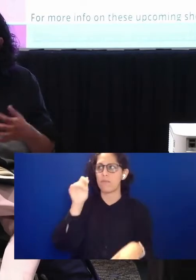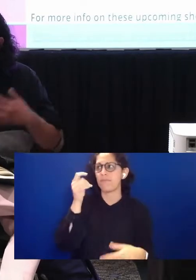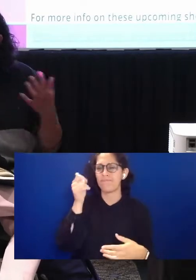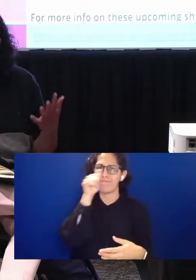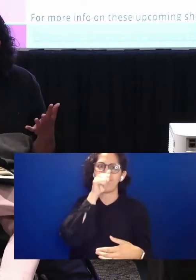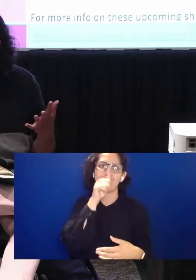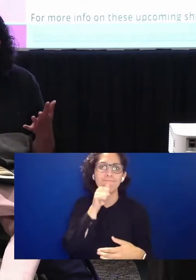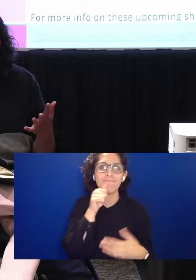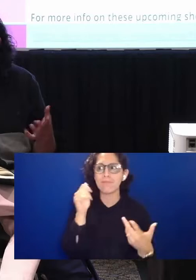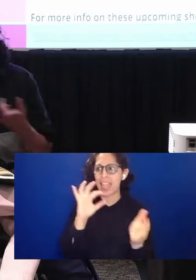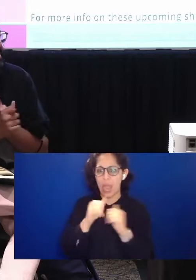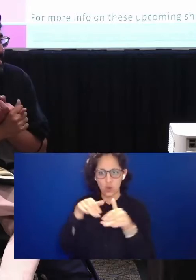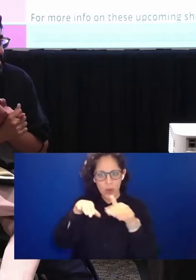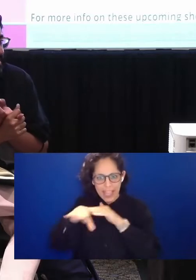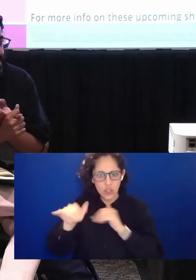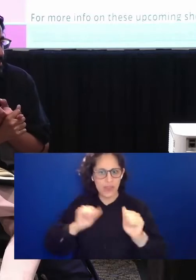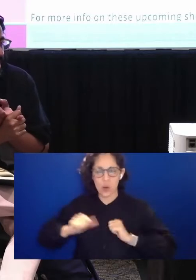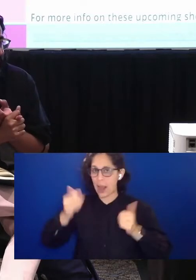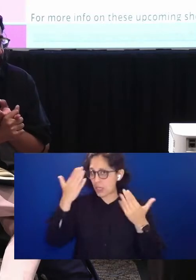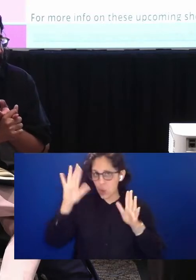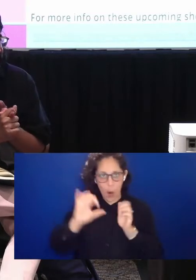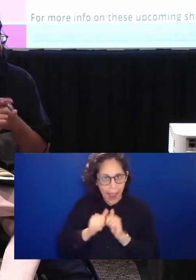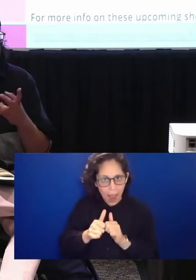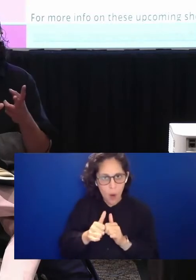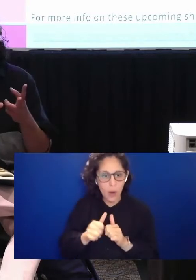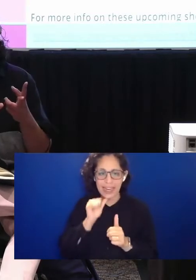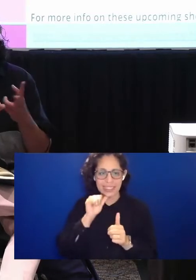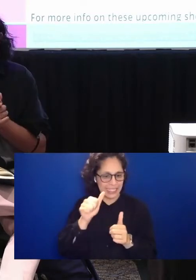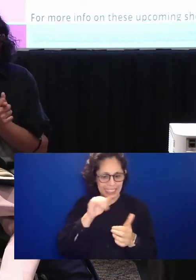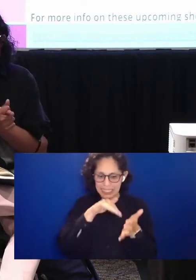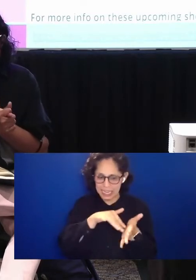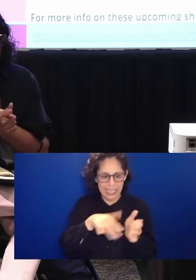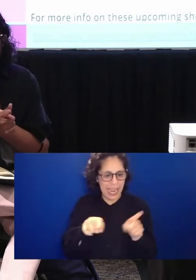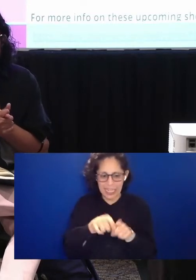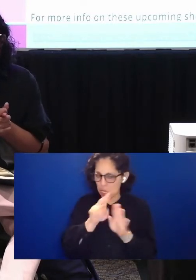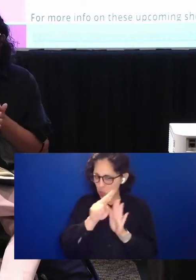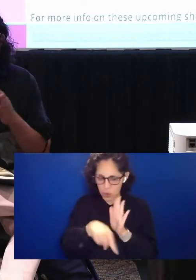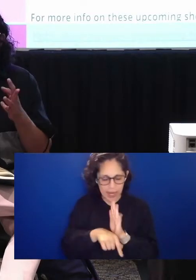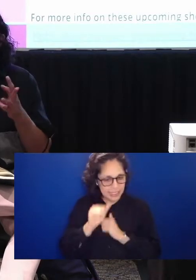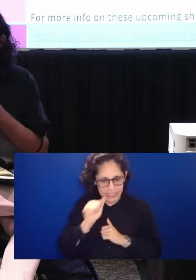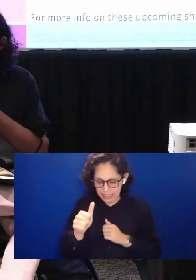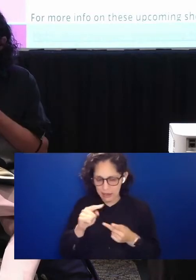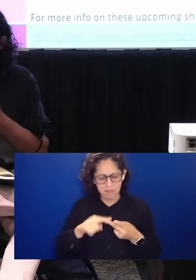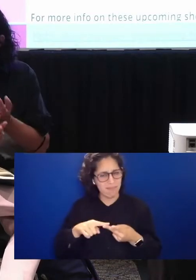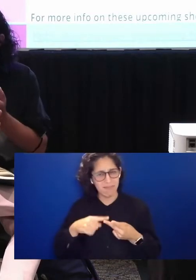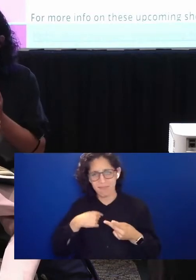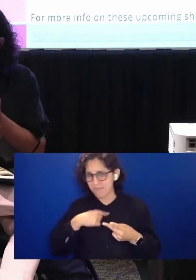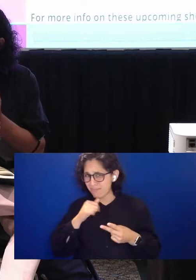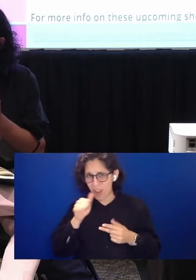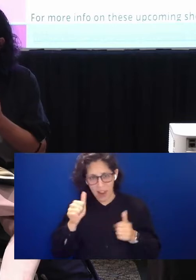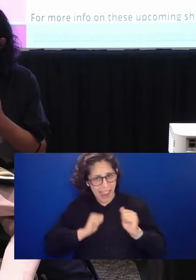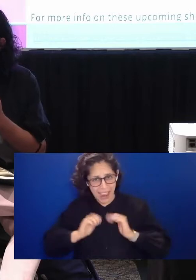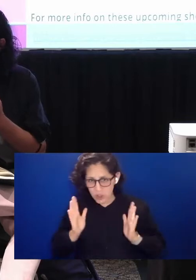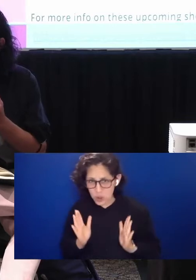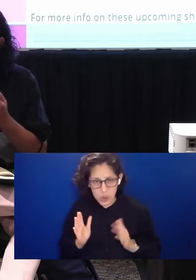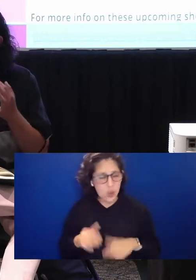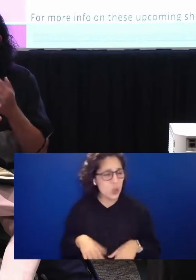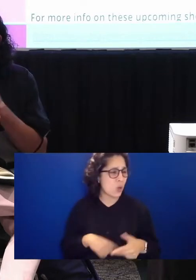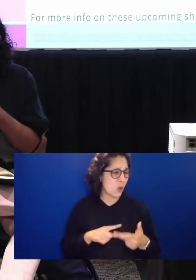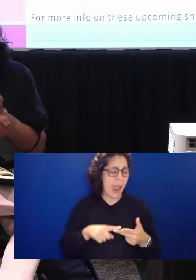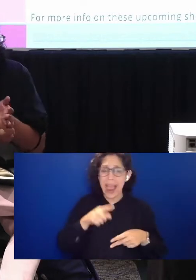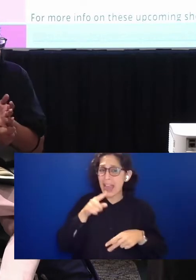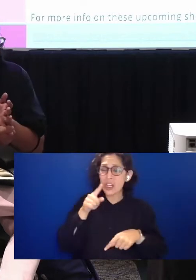enter a theater. I didn't study it in undergrad. I wasn't an actor. I couldn't afford a free